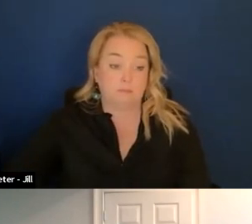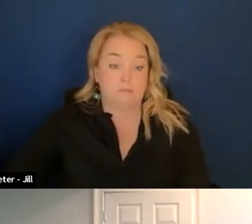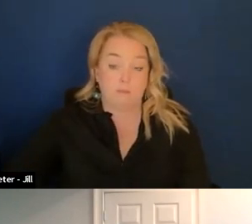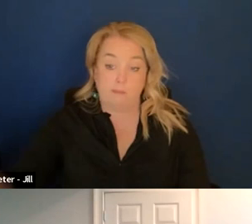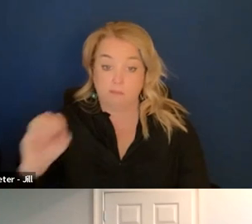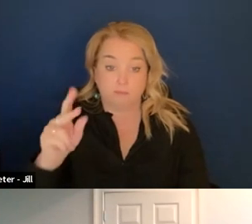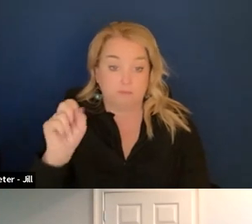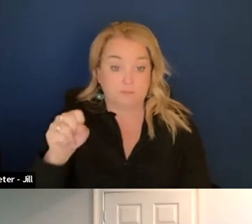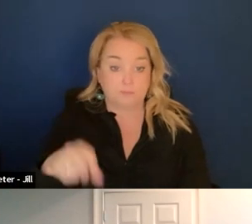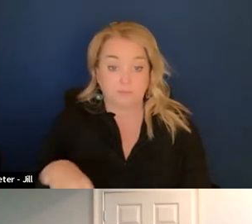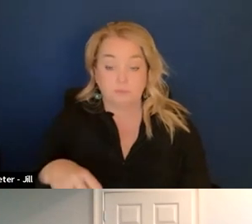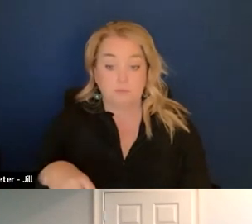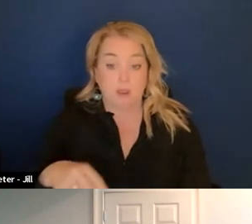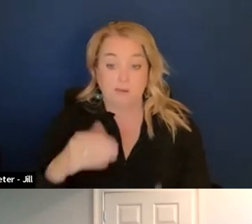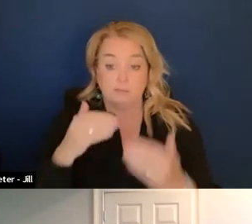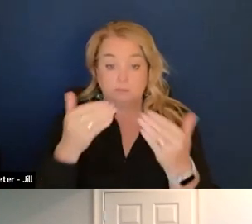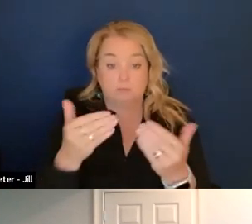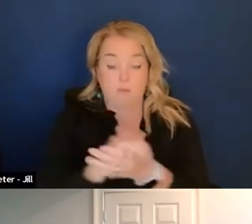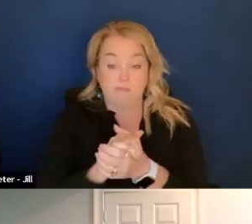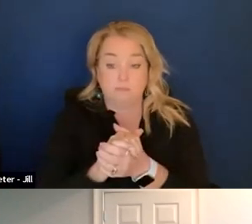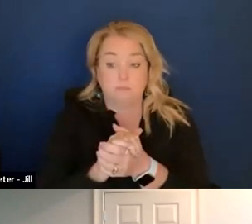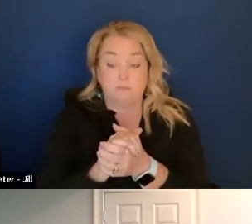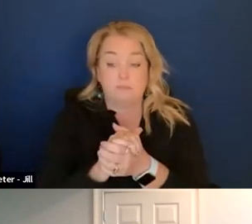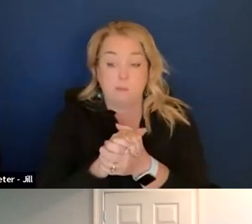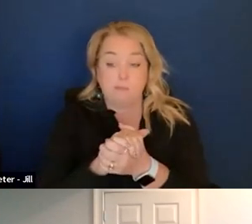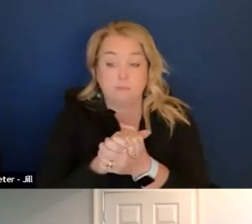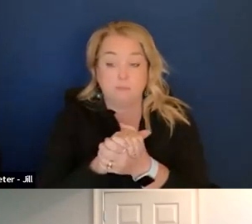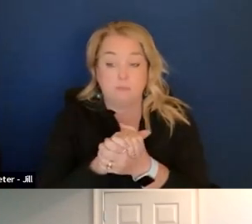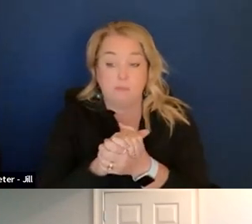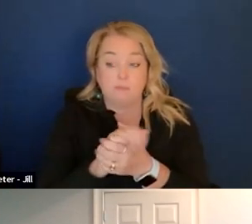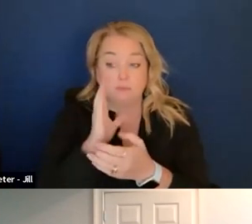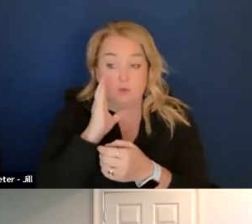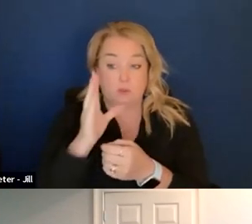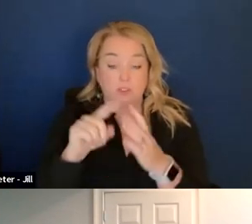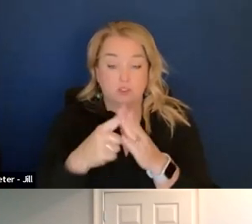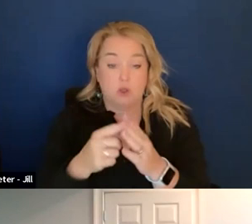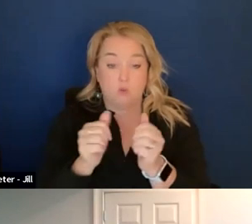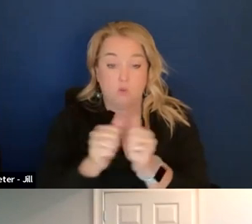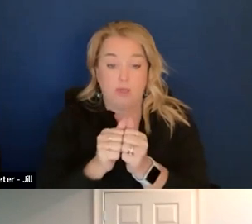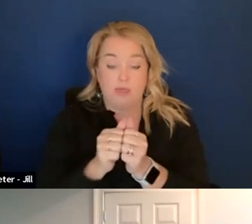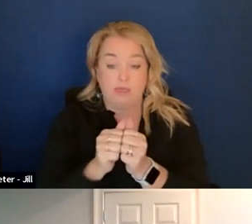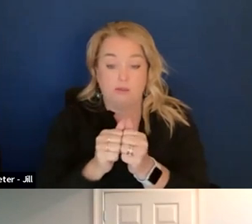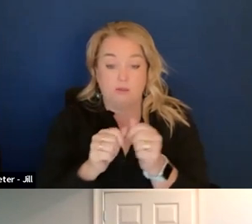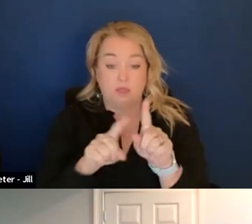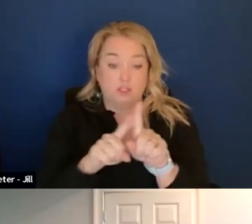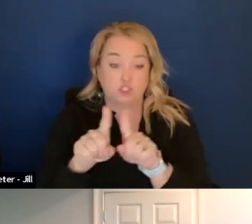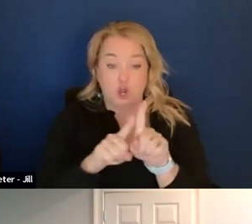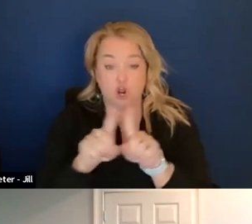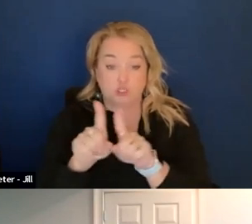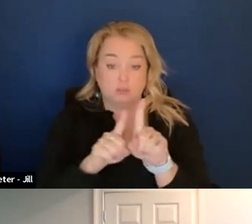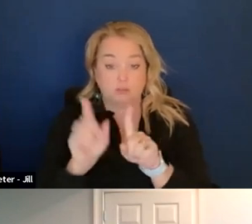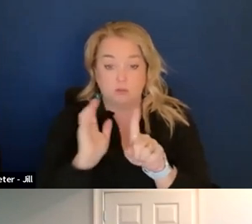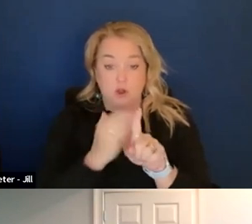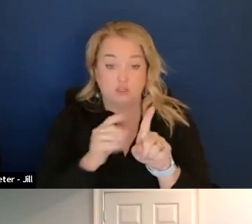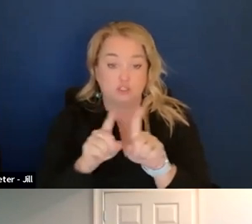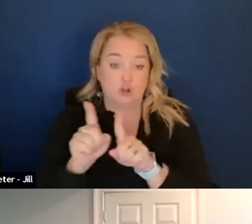Okay, great. Then let's get right into it. And we'll start with the stars, our stars so